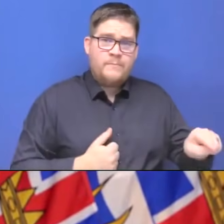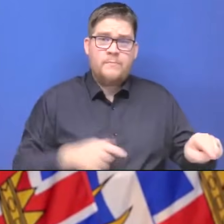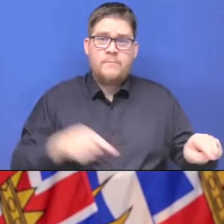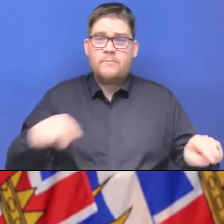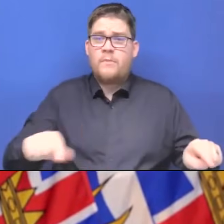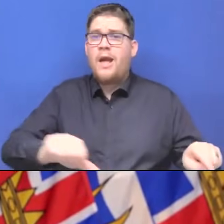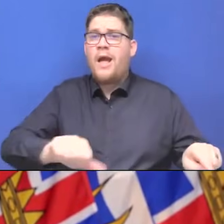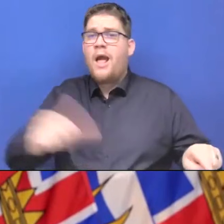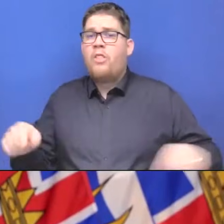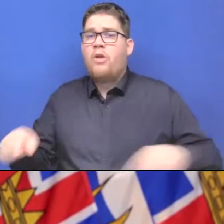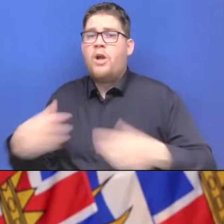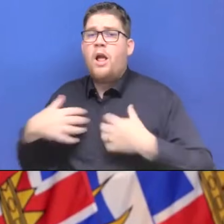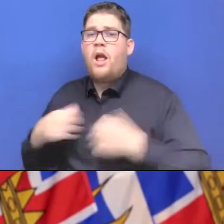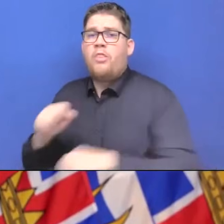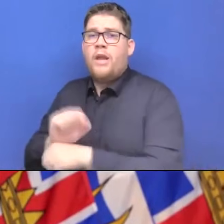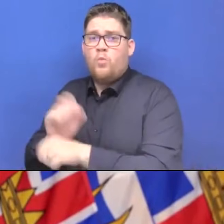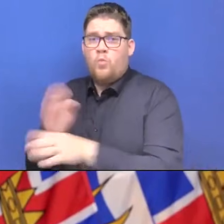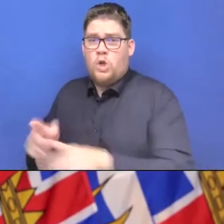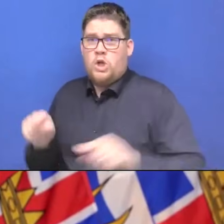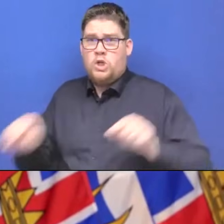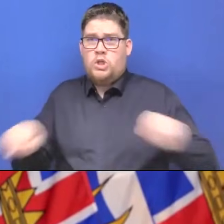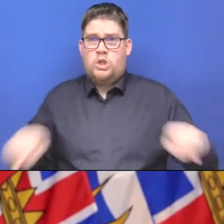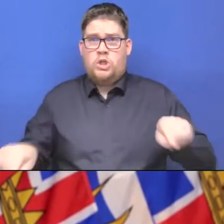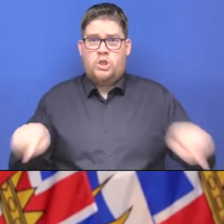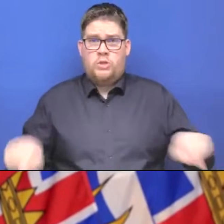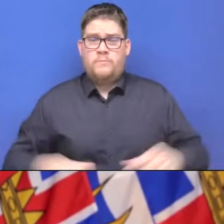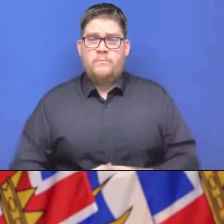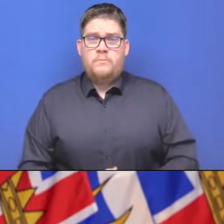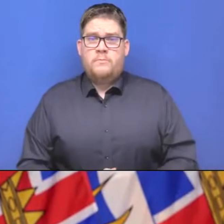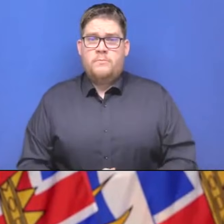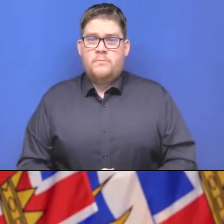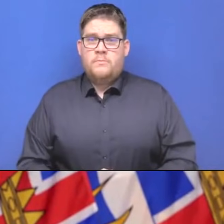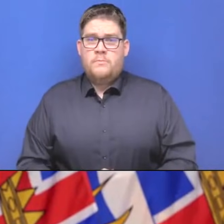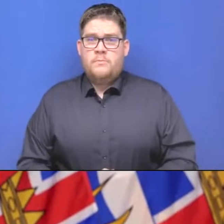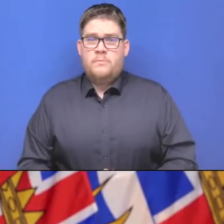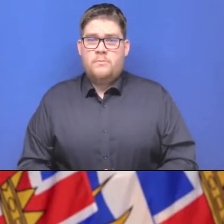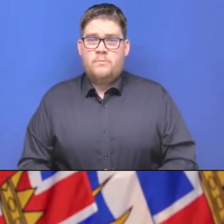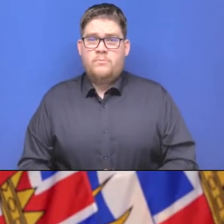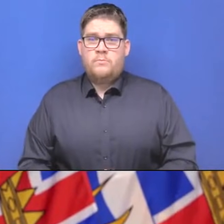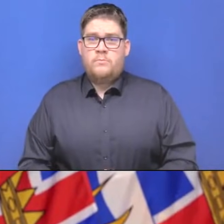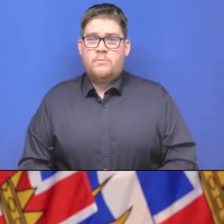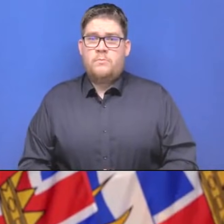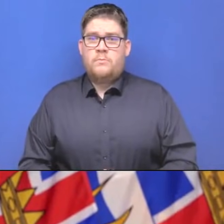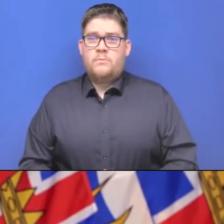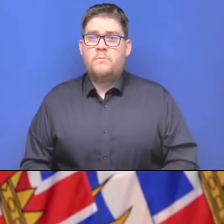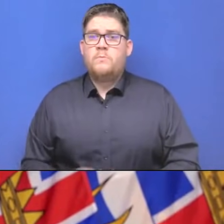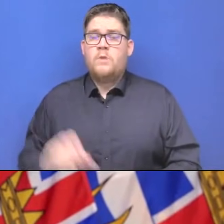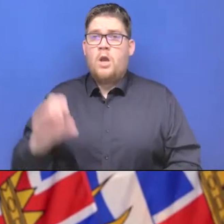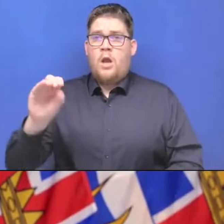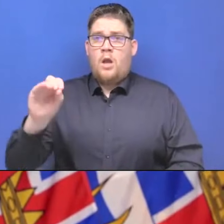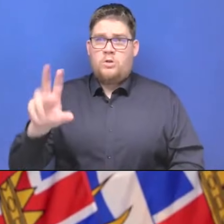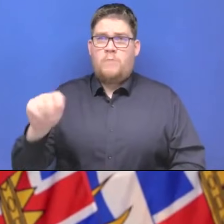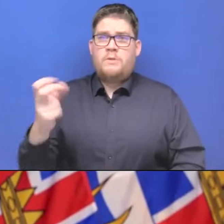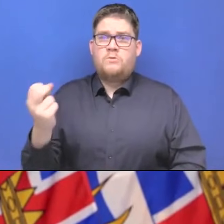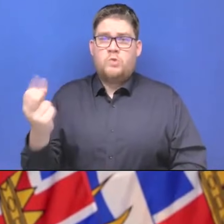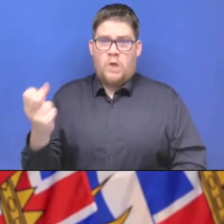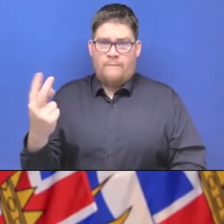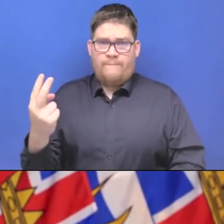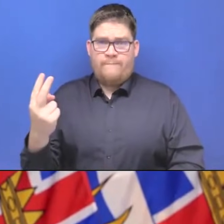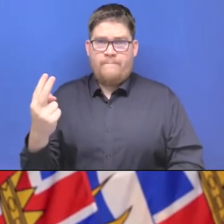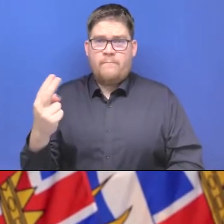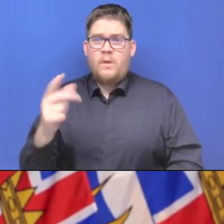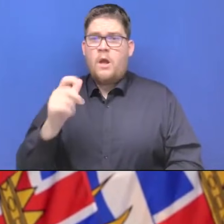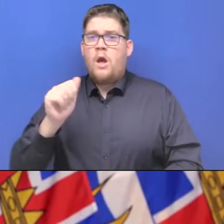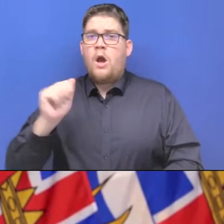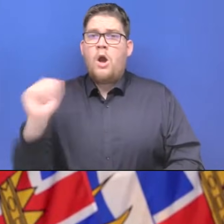medical staff on the other hand. We know, you know, that on October 12th, that all those working in long-term care